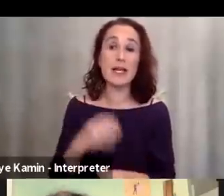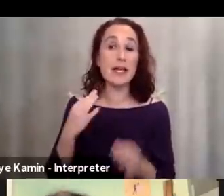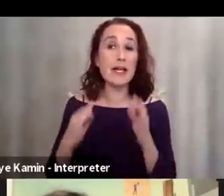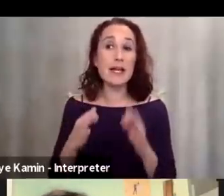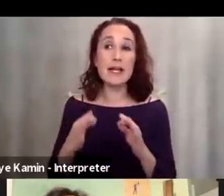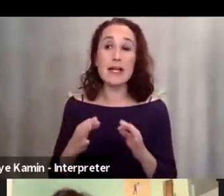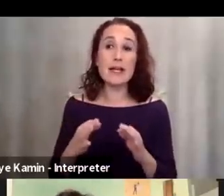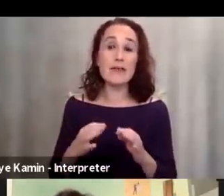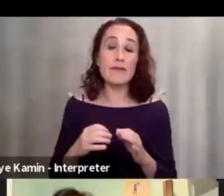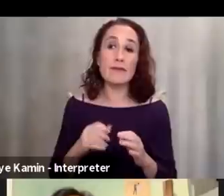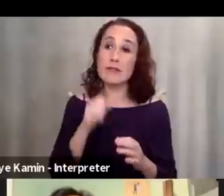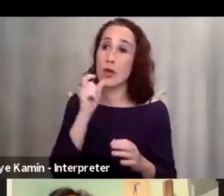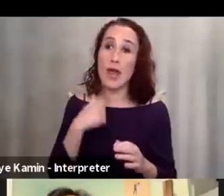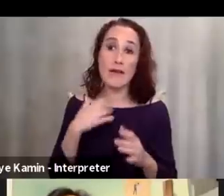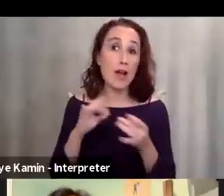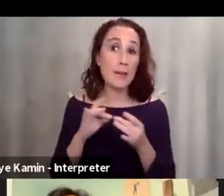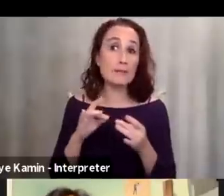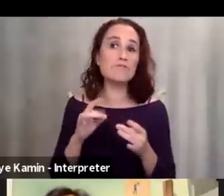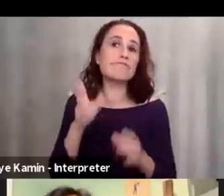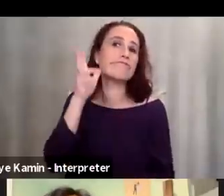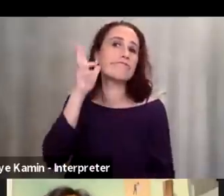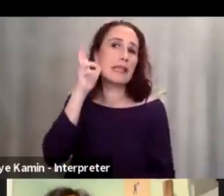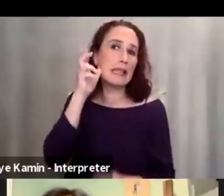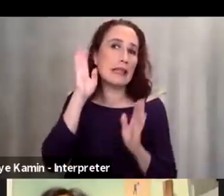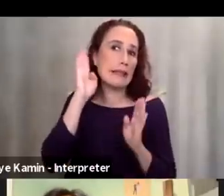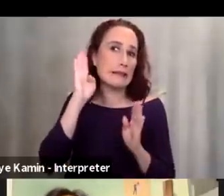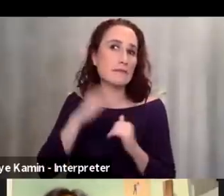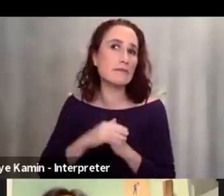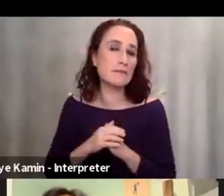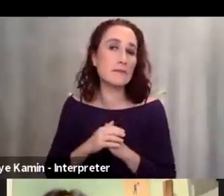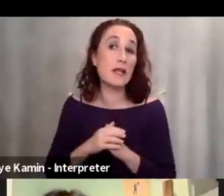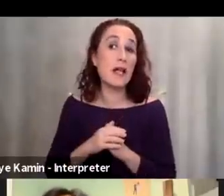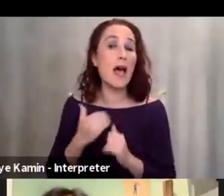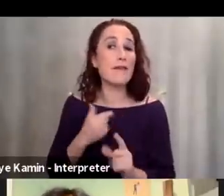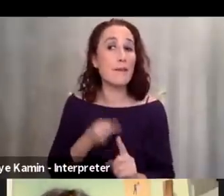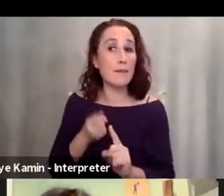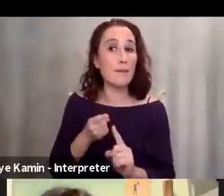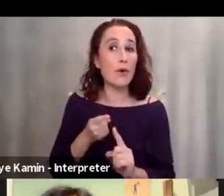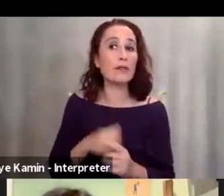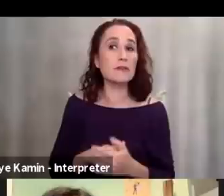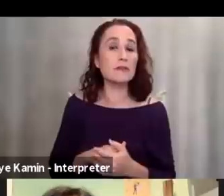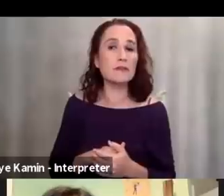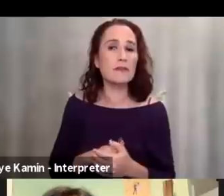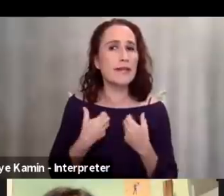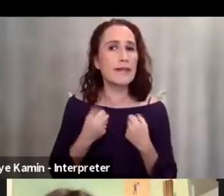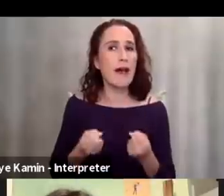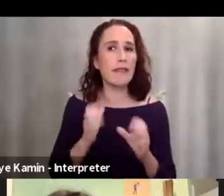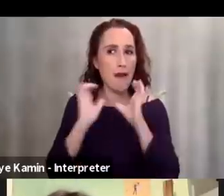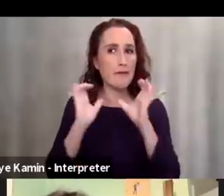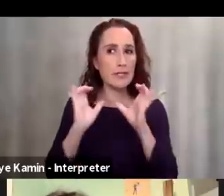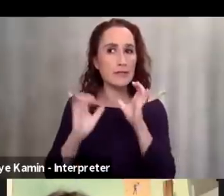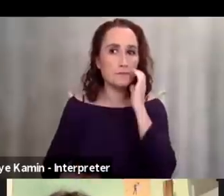something to say, we can listen. But I think there is a purpose and a point, and I think that they are healthy to have those